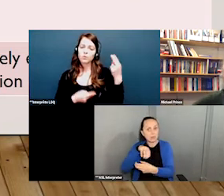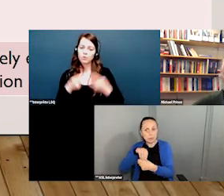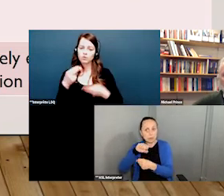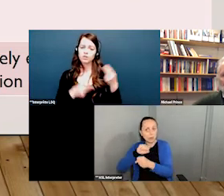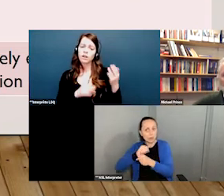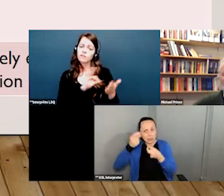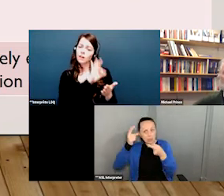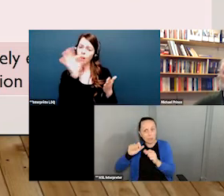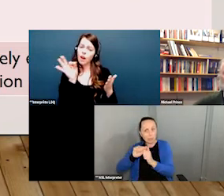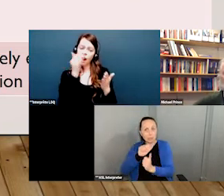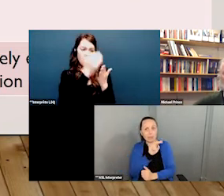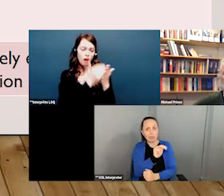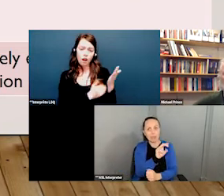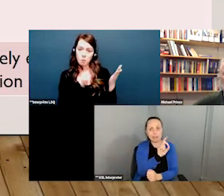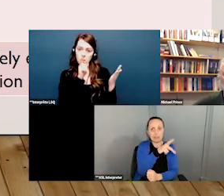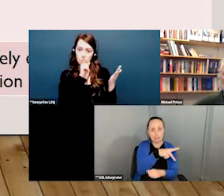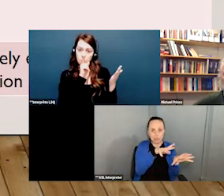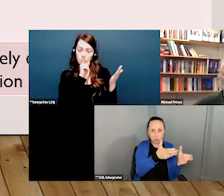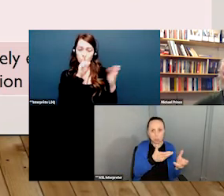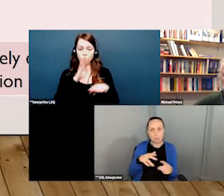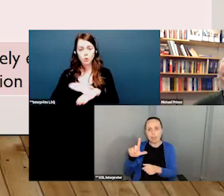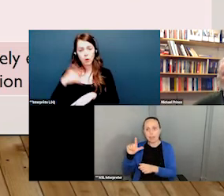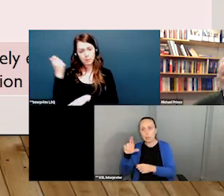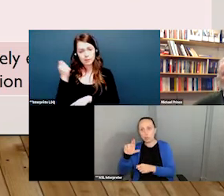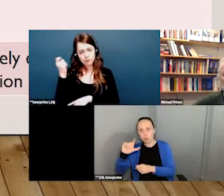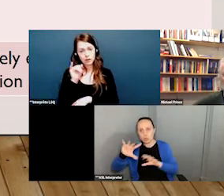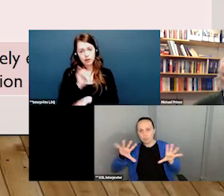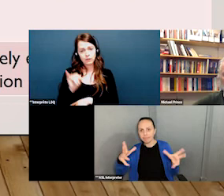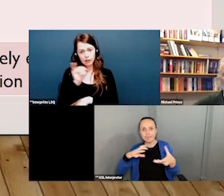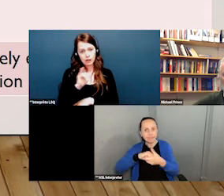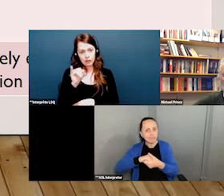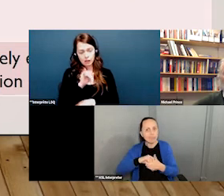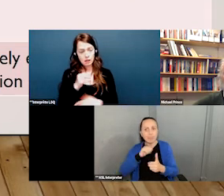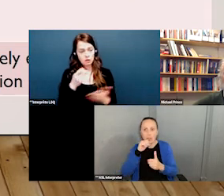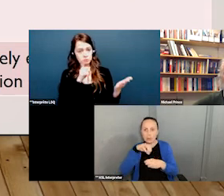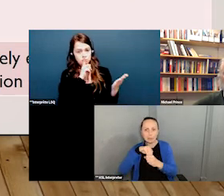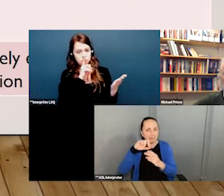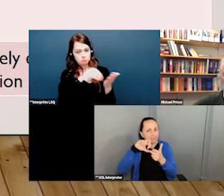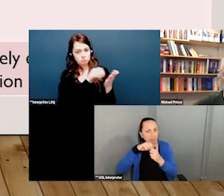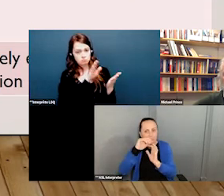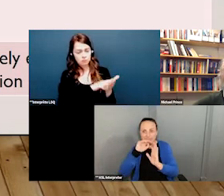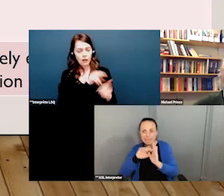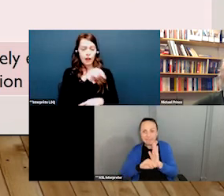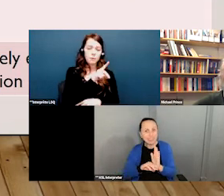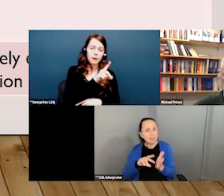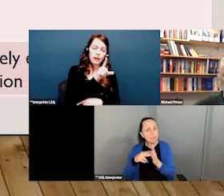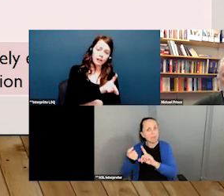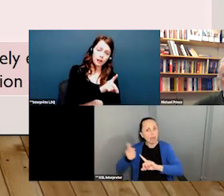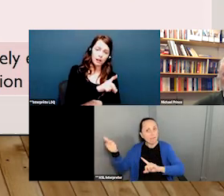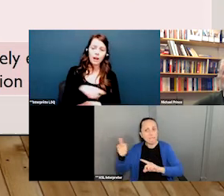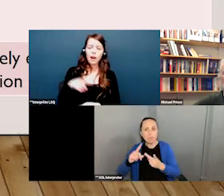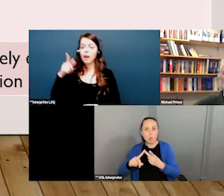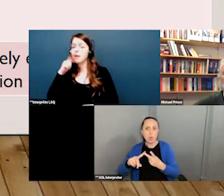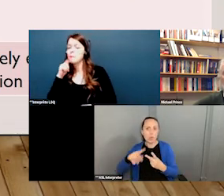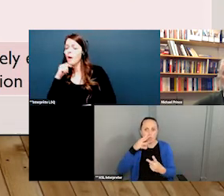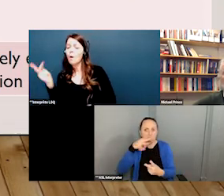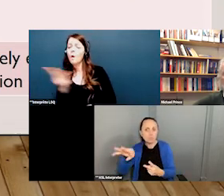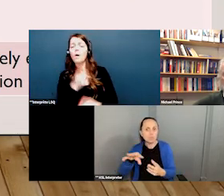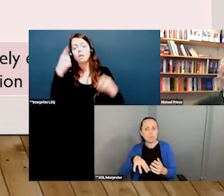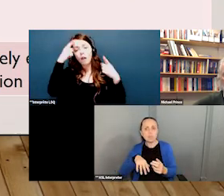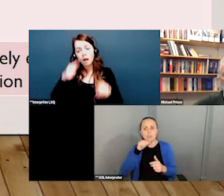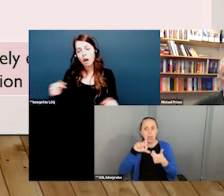agreement between the NDP and the Liberals, we should not conclude that that means it's off the agenda or it's no longer an issue